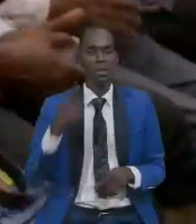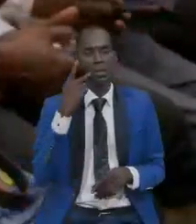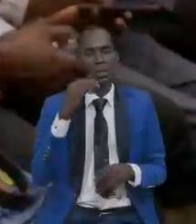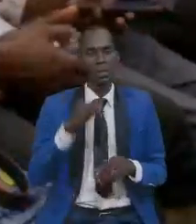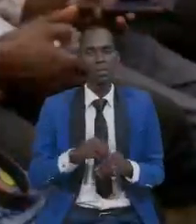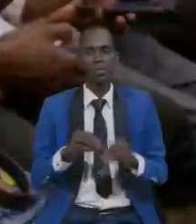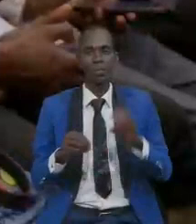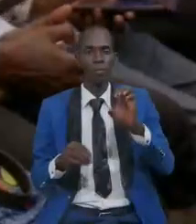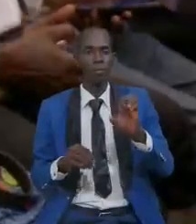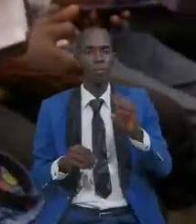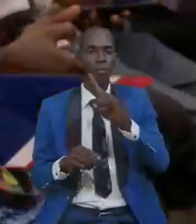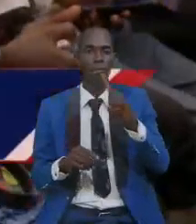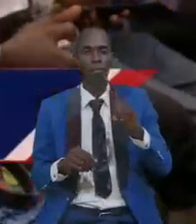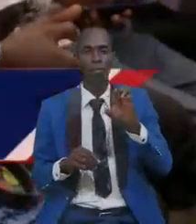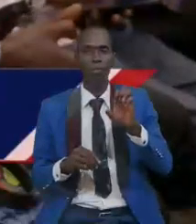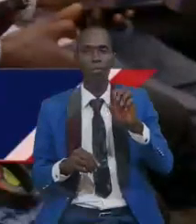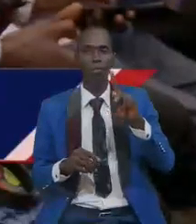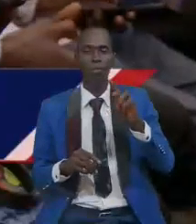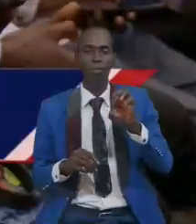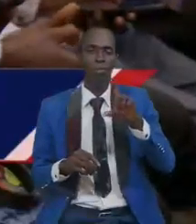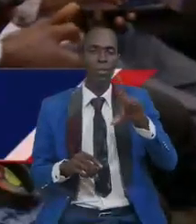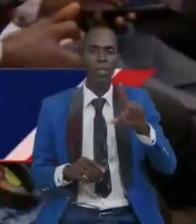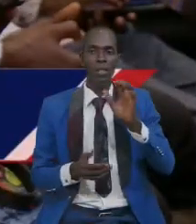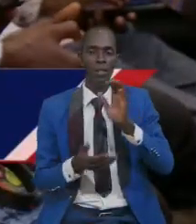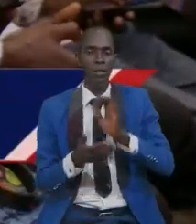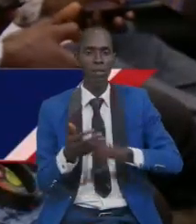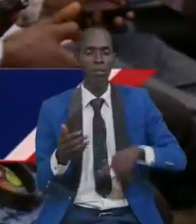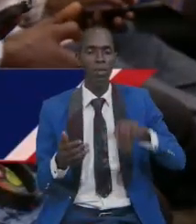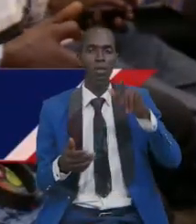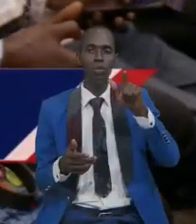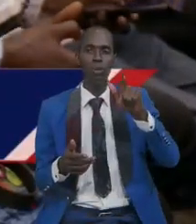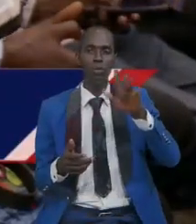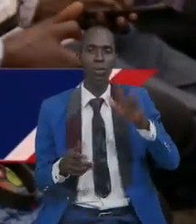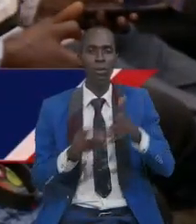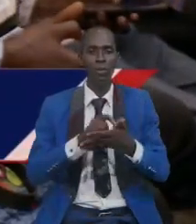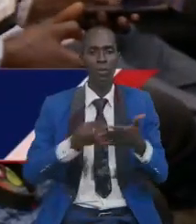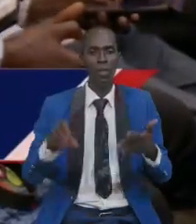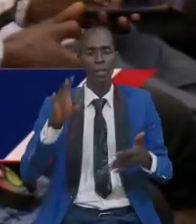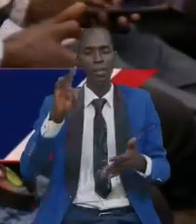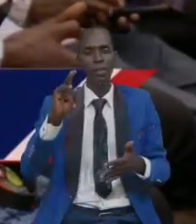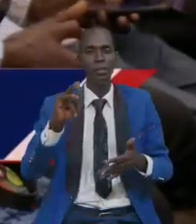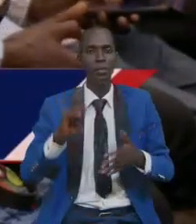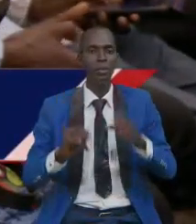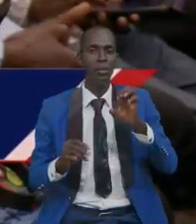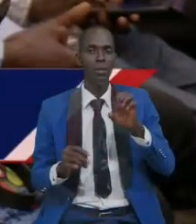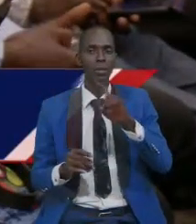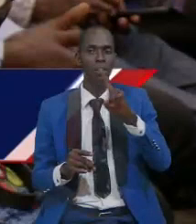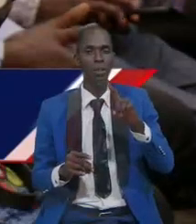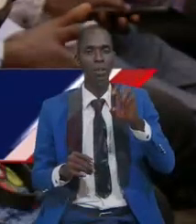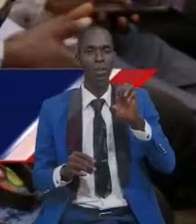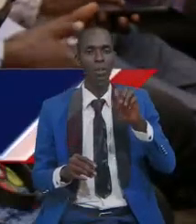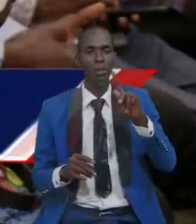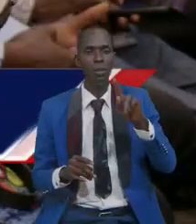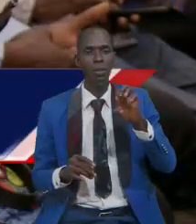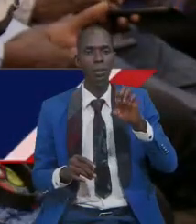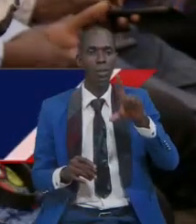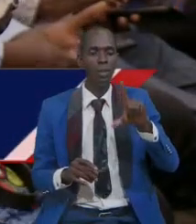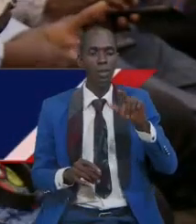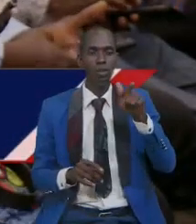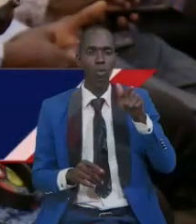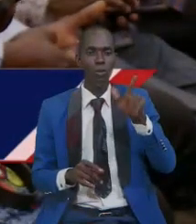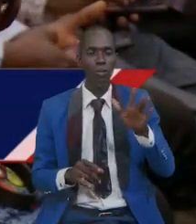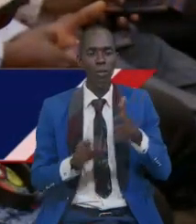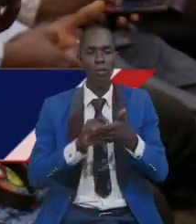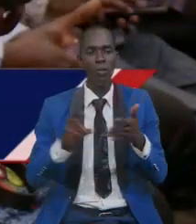chapter 25, verse 17, Ezekiel 25, verse 17, and I will